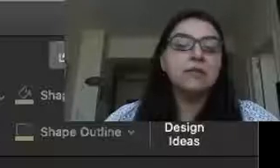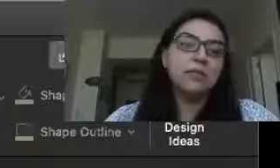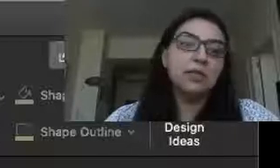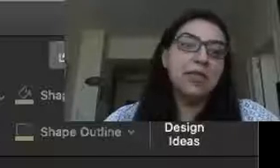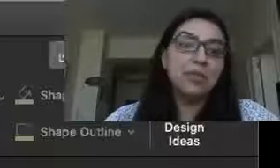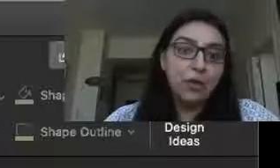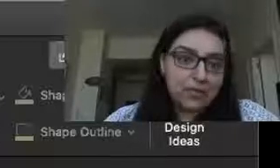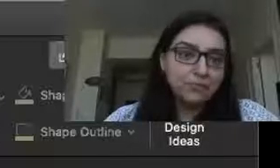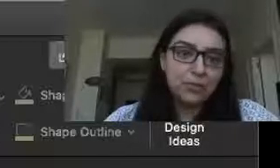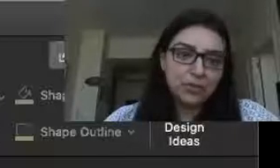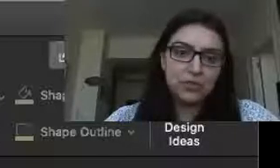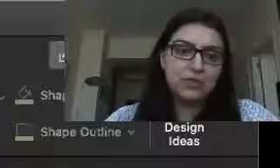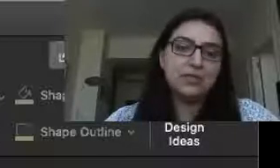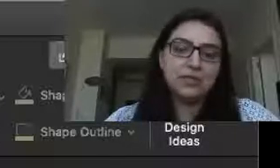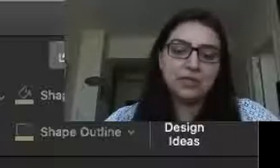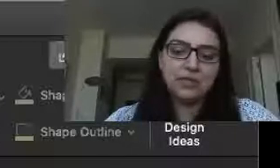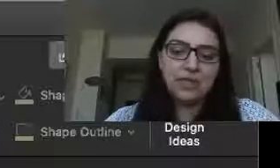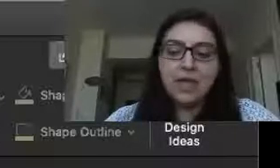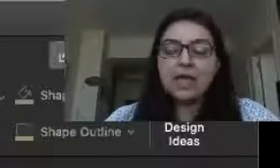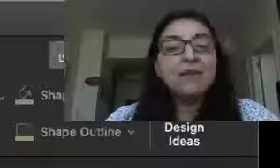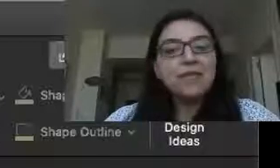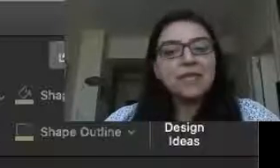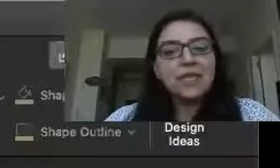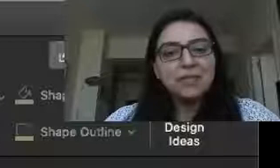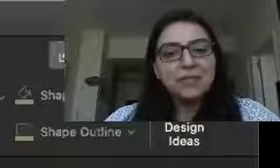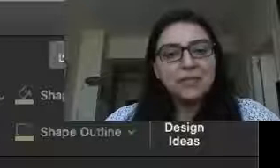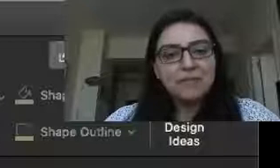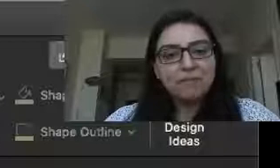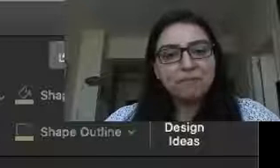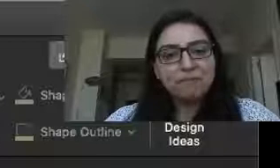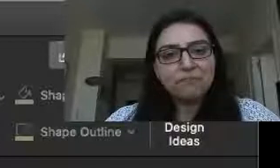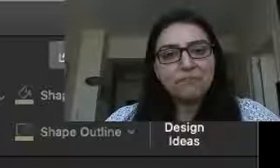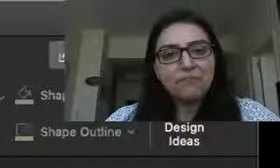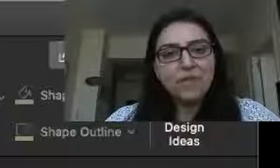understand disability and the rights of persons with disabilities. Can I have the next slide, please?